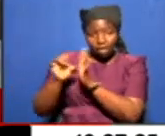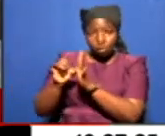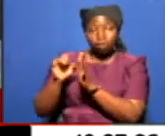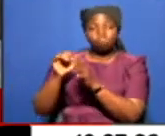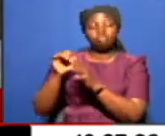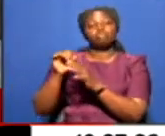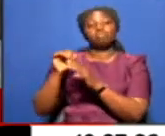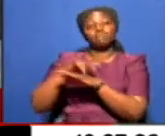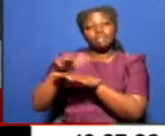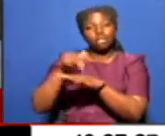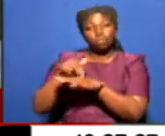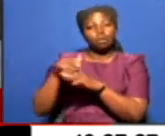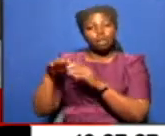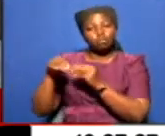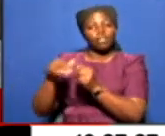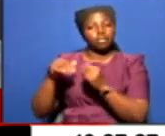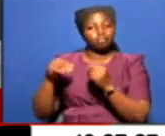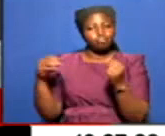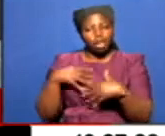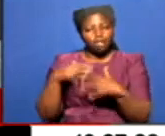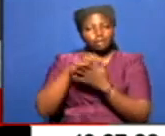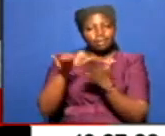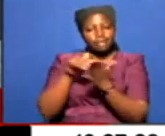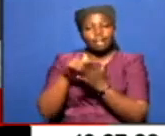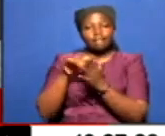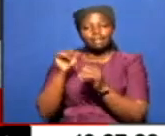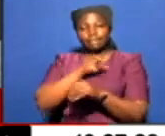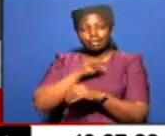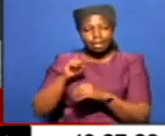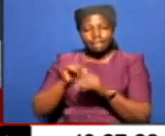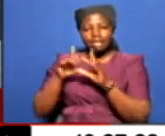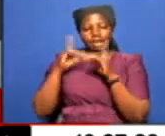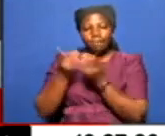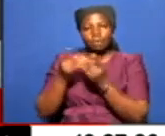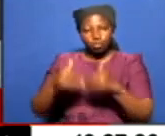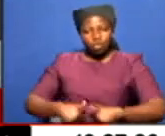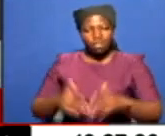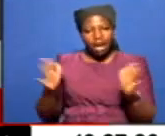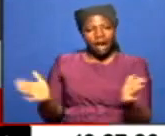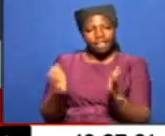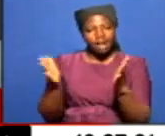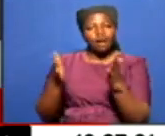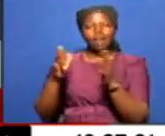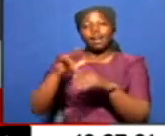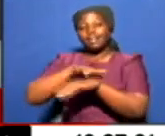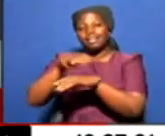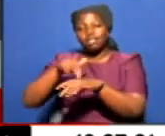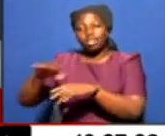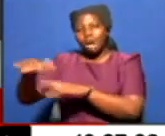Youth Affairs, among several other government, both national and county government organs, mm-hmm. to be